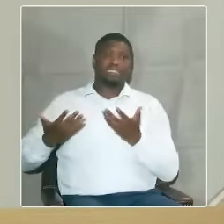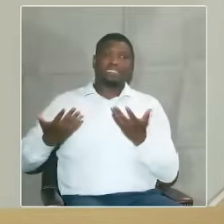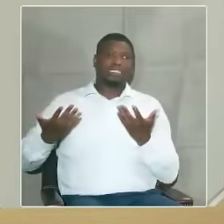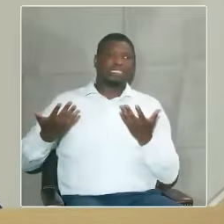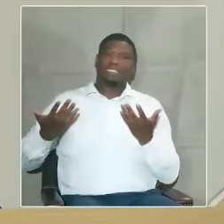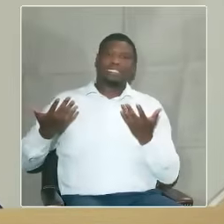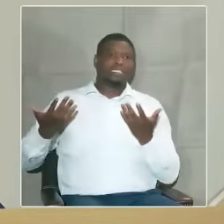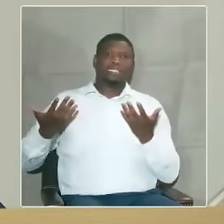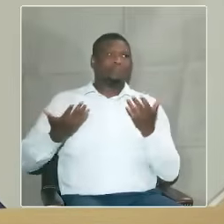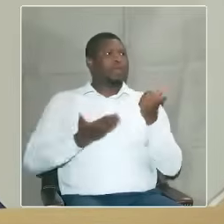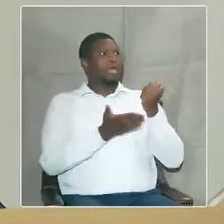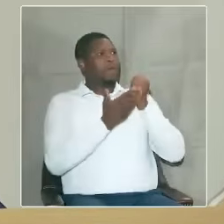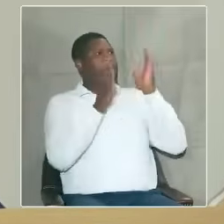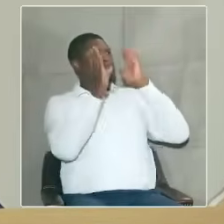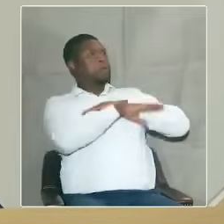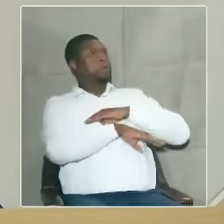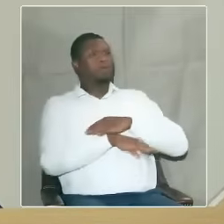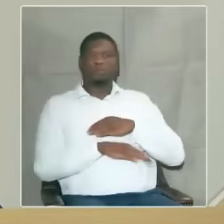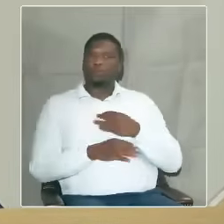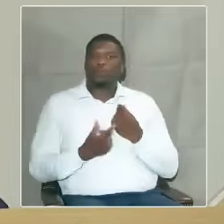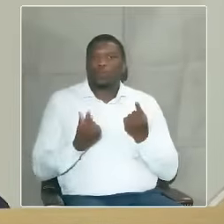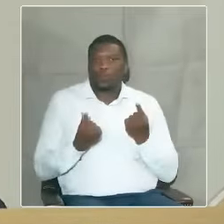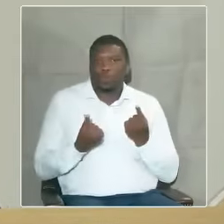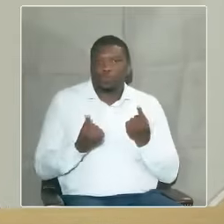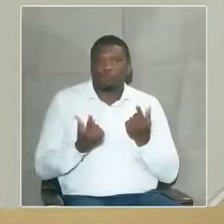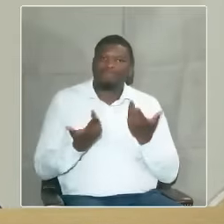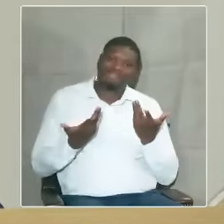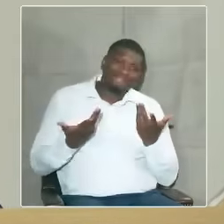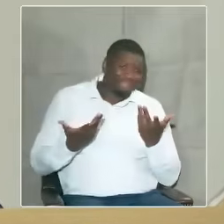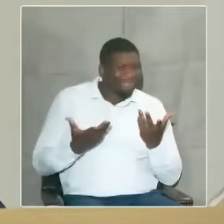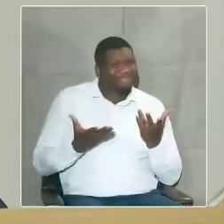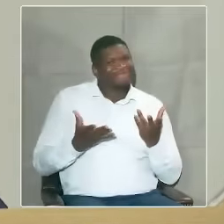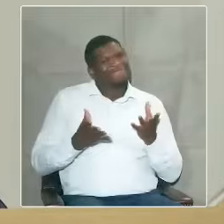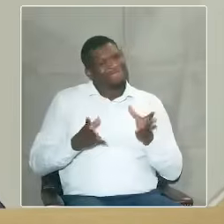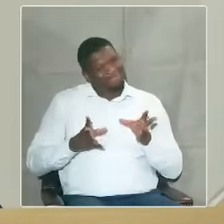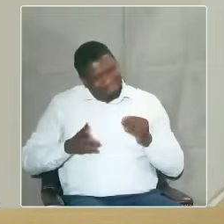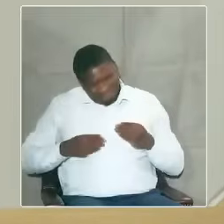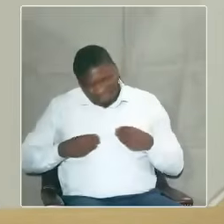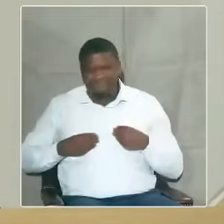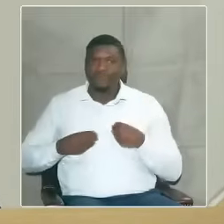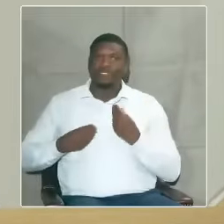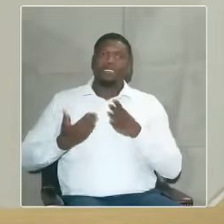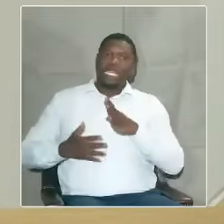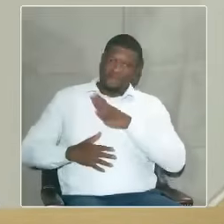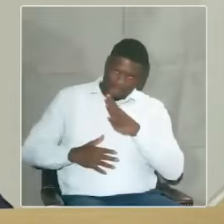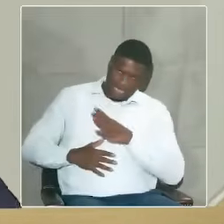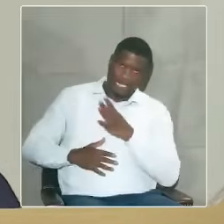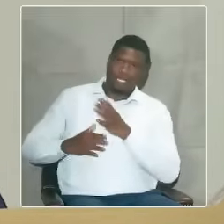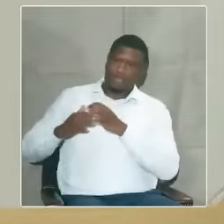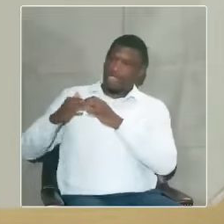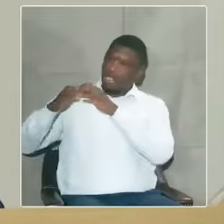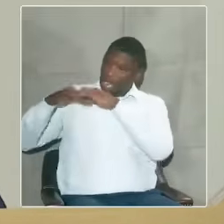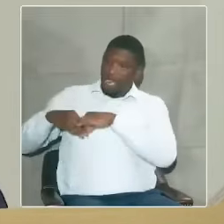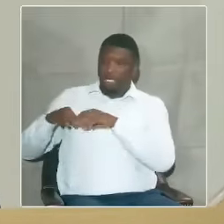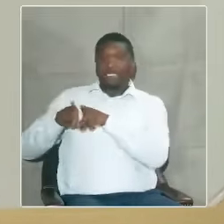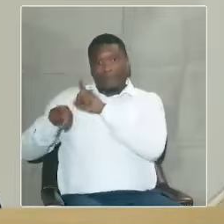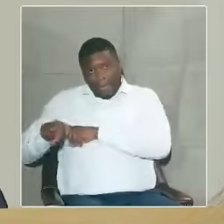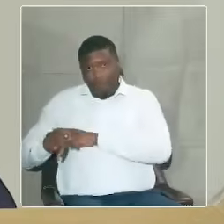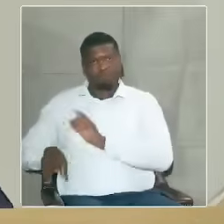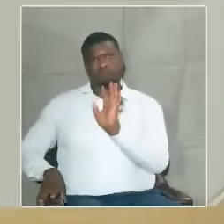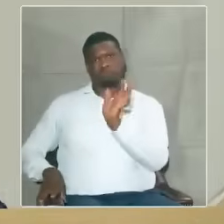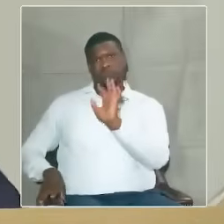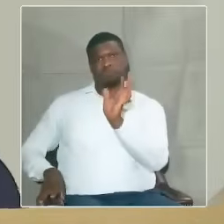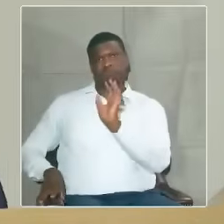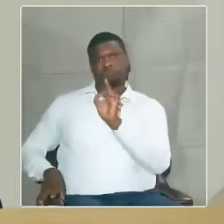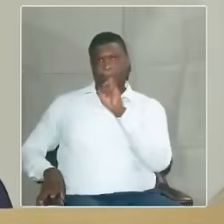There is no any other help. So what do? The only way that I did was, no, if you do that, you do it